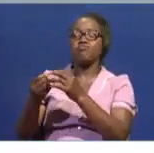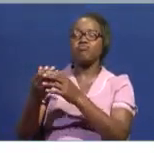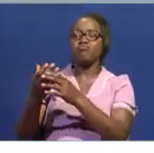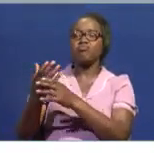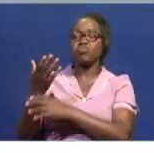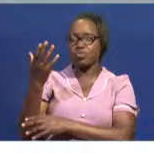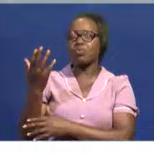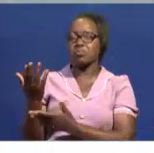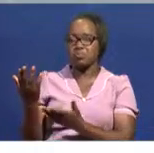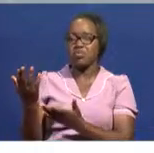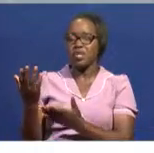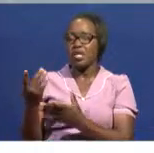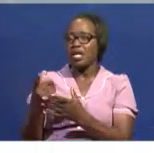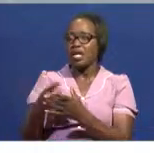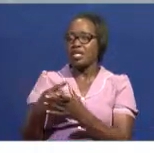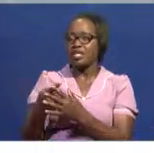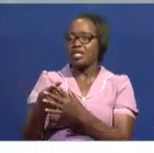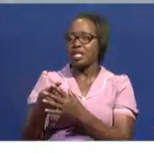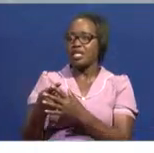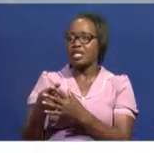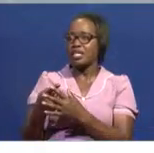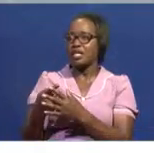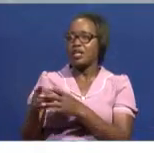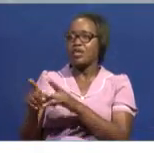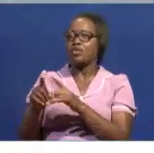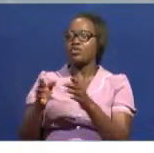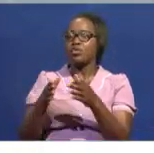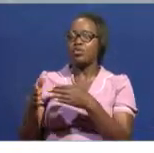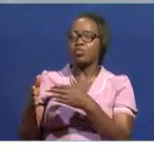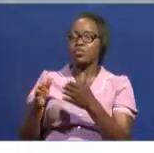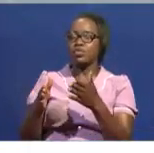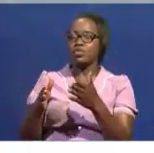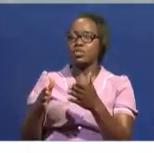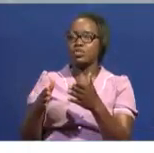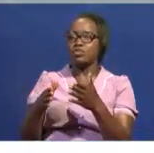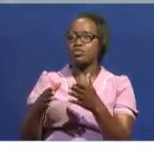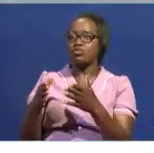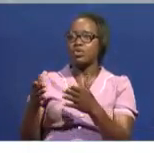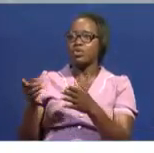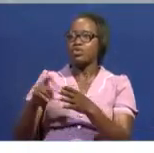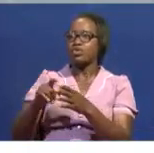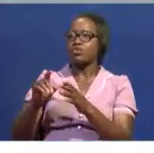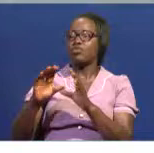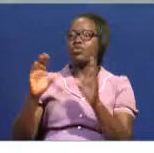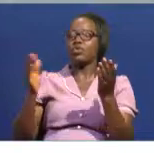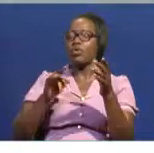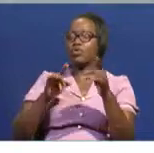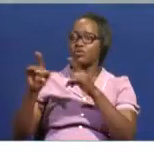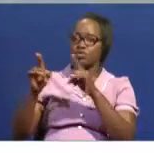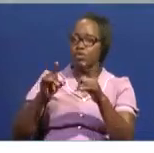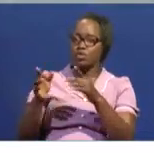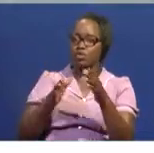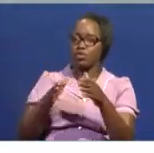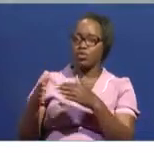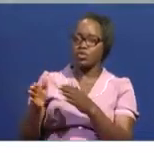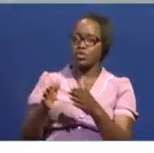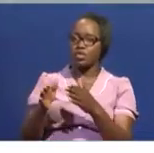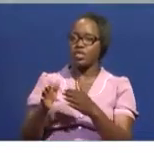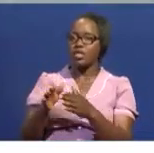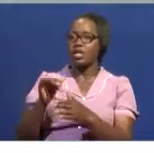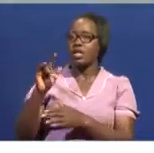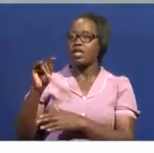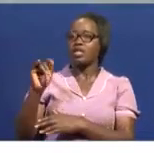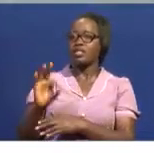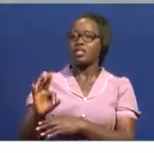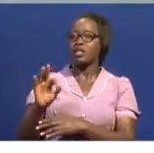level. Yeah. Then they'll definitely get also the opportunity to go for the world tours, the opportunity to go to the ITF